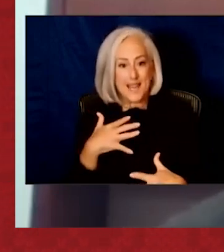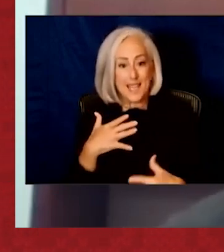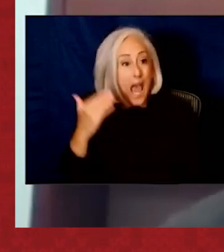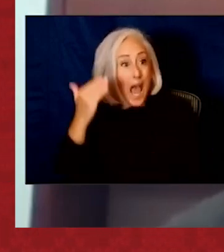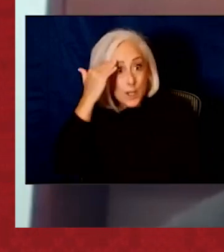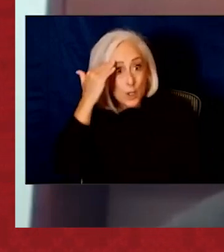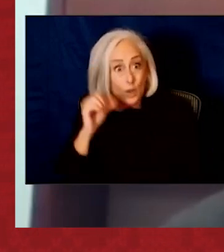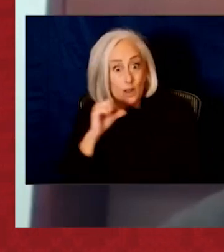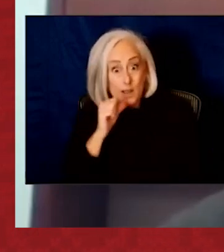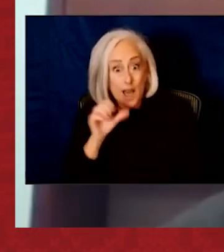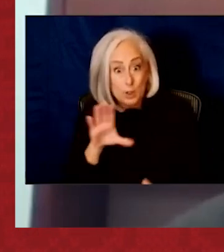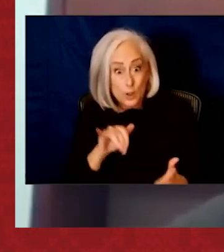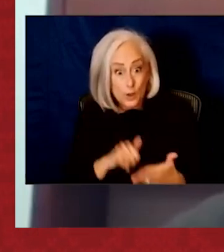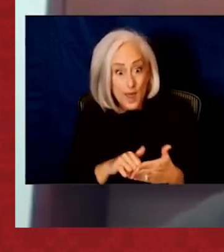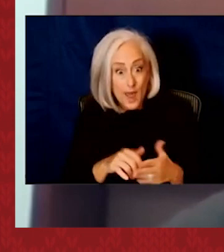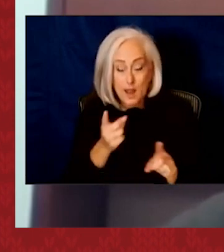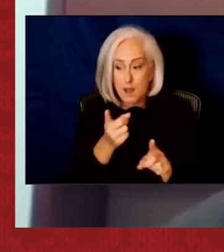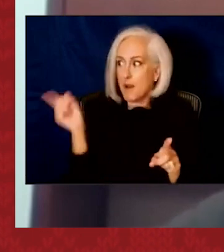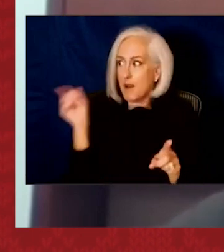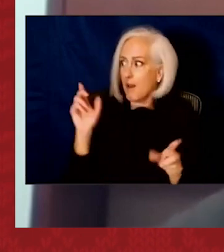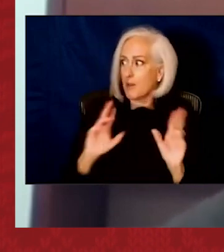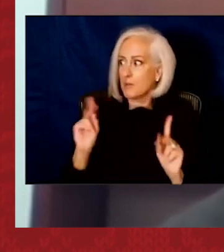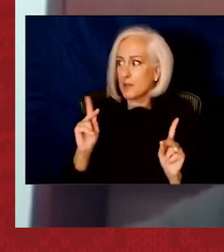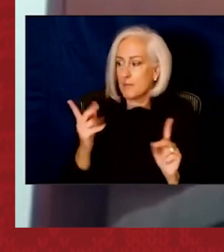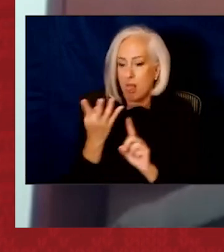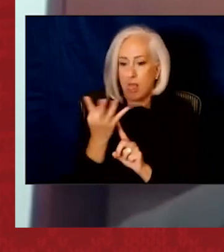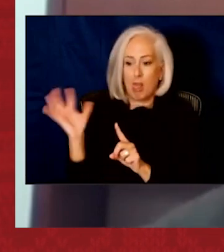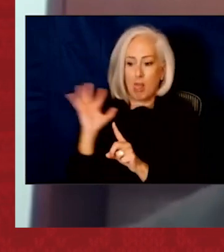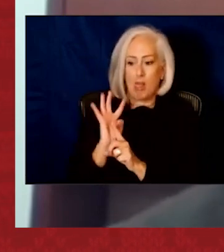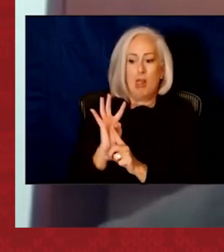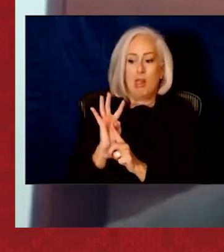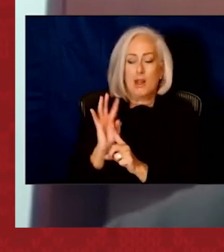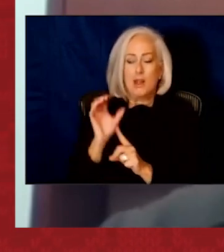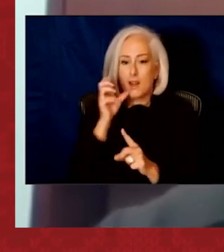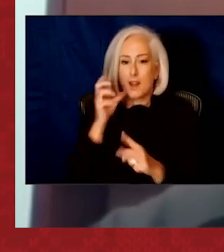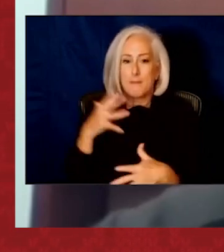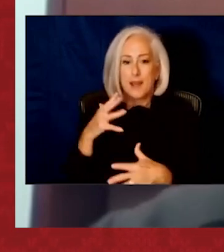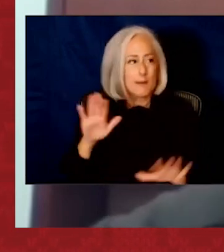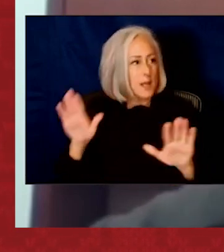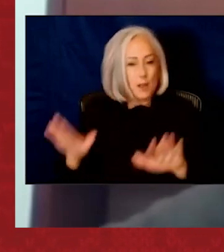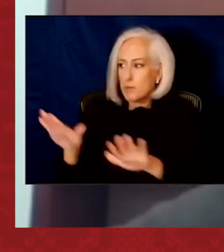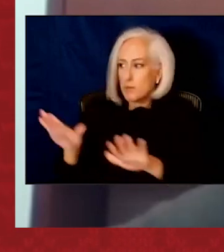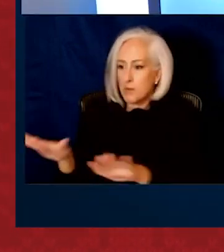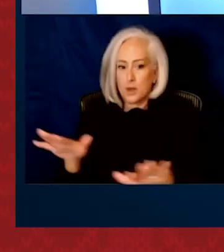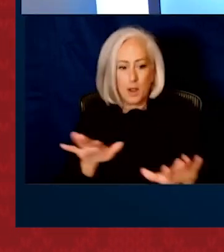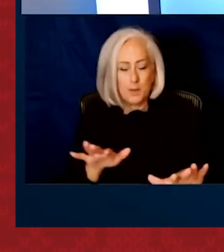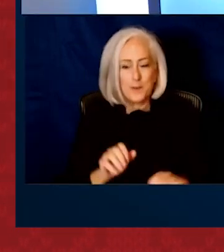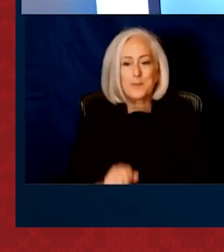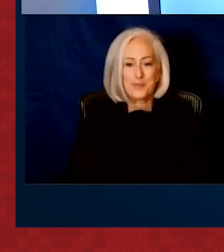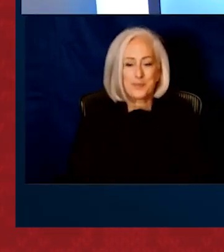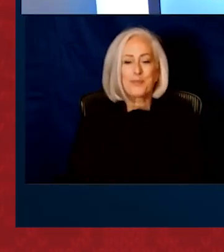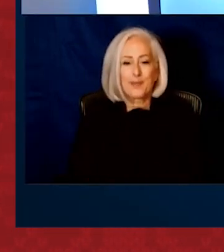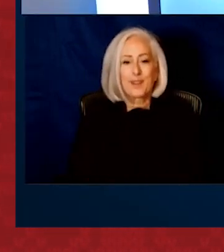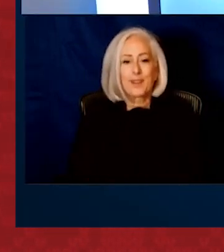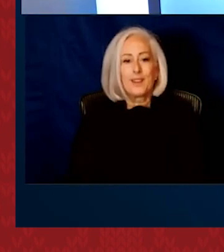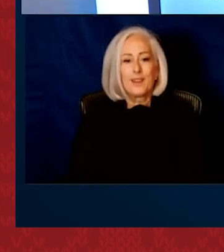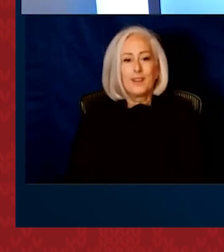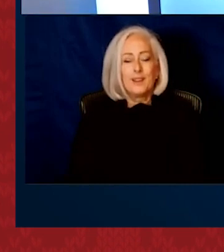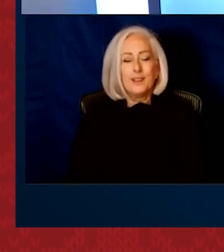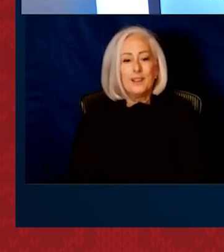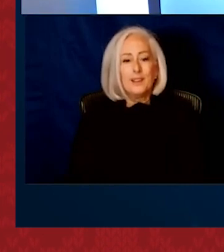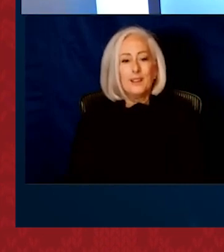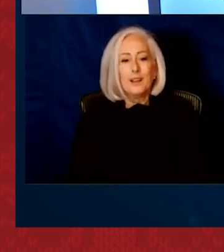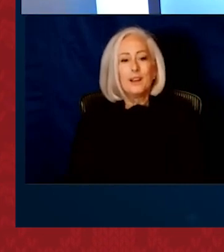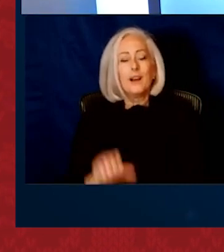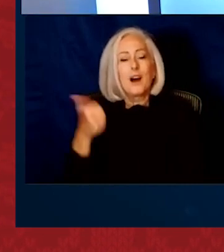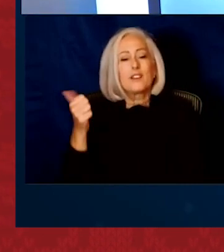else around me was starting to panic, and I was like, this is not what we're not supposed to do, so don't panic. All right, and now there's also an old story that